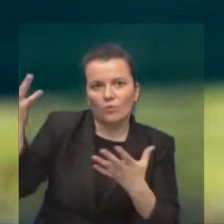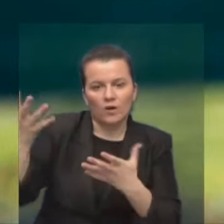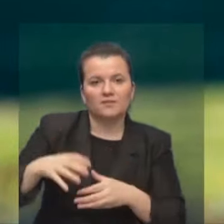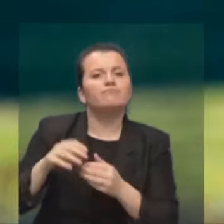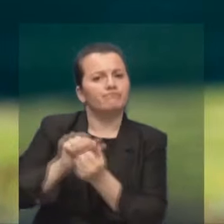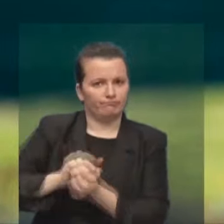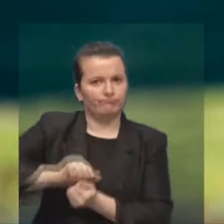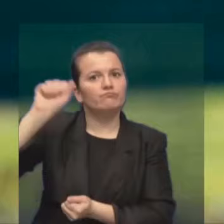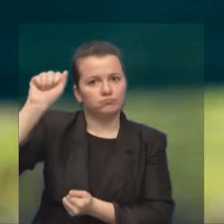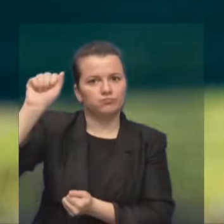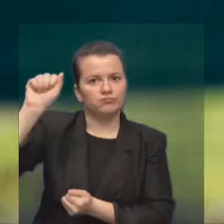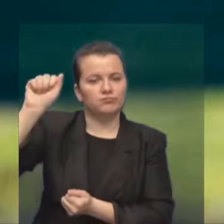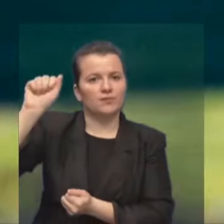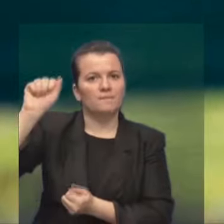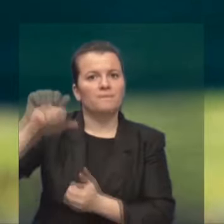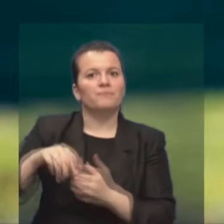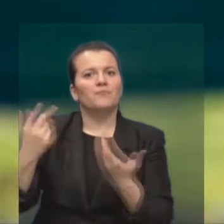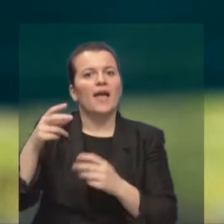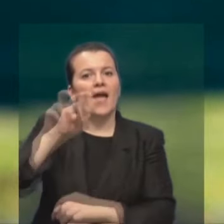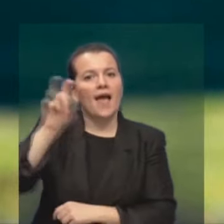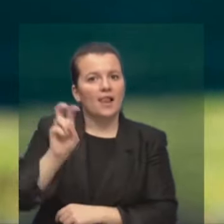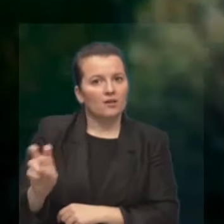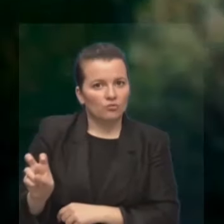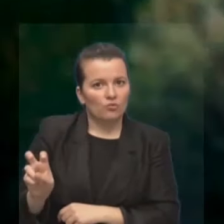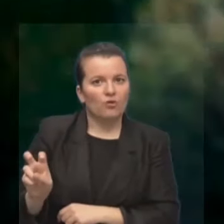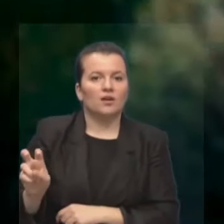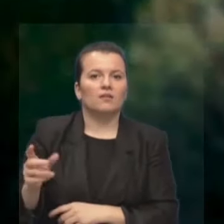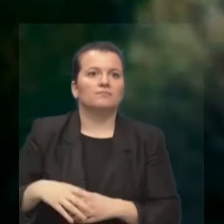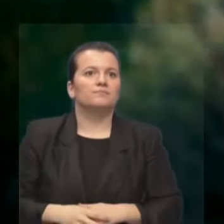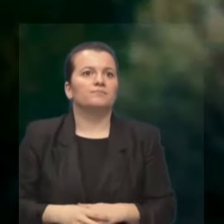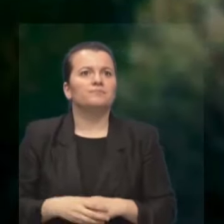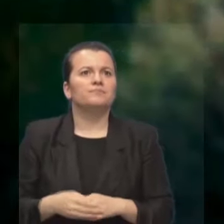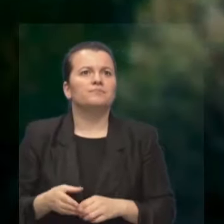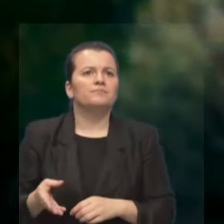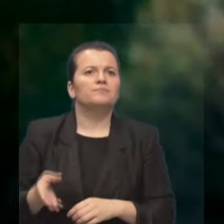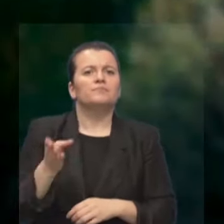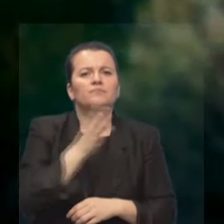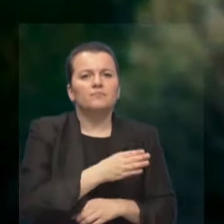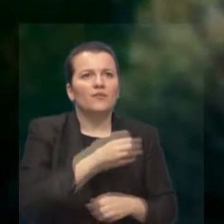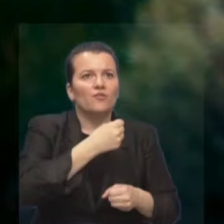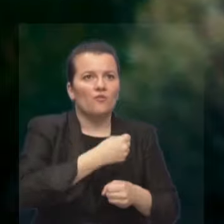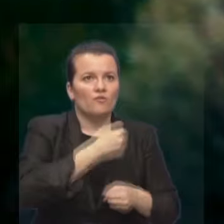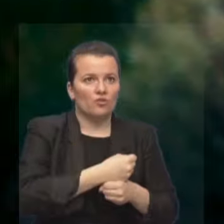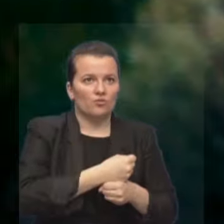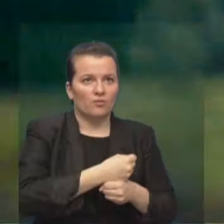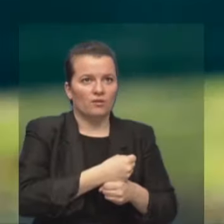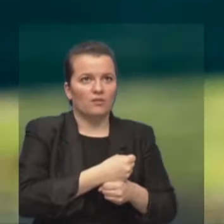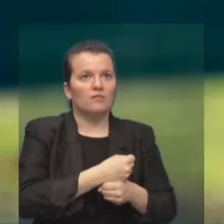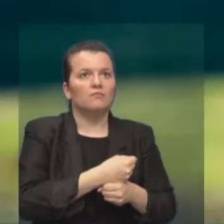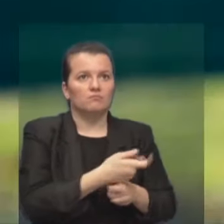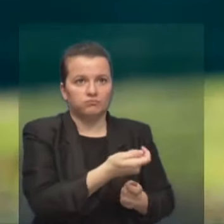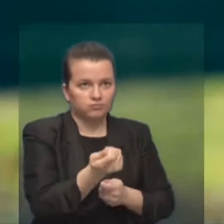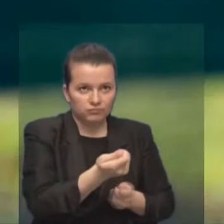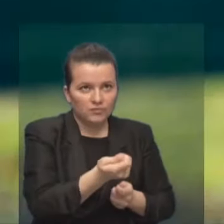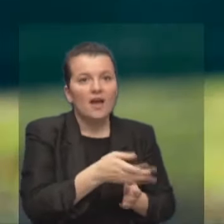in electronics. I was a fireman for some time, and then in 1996 I joined Renault. I